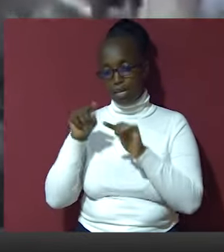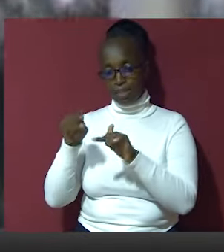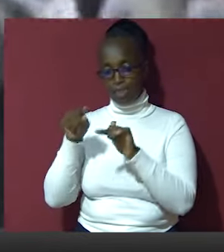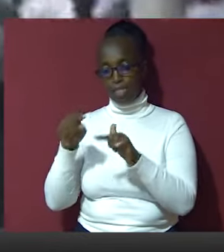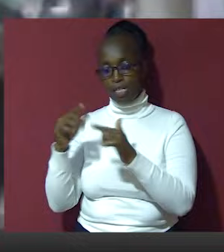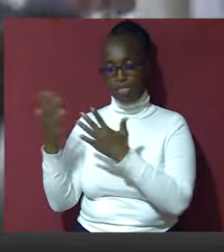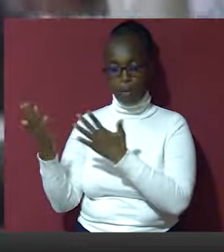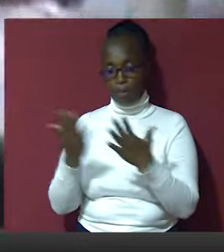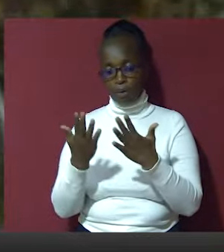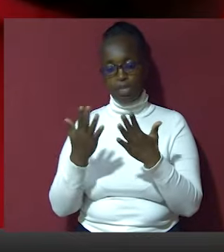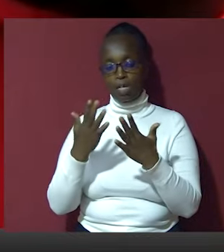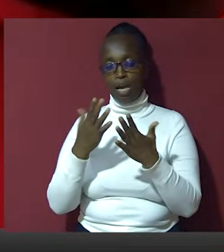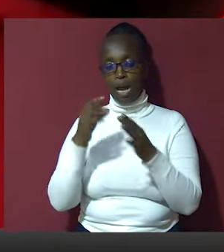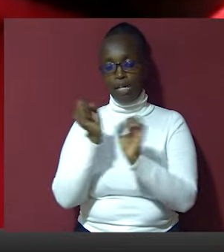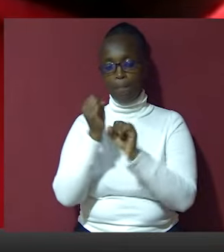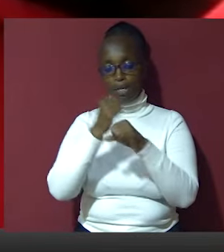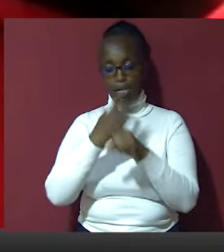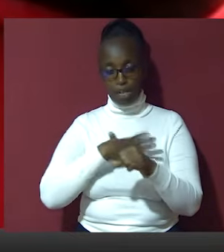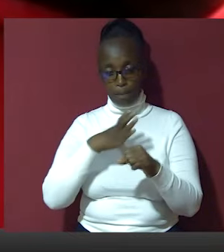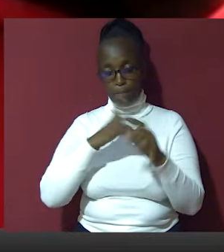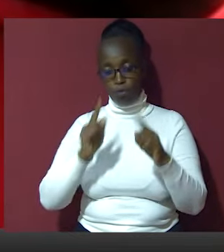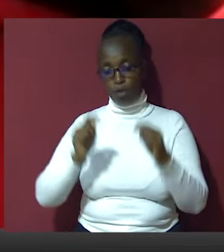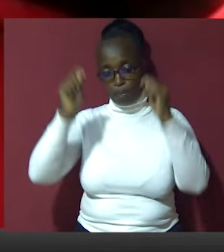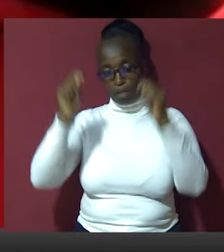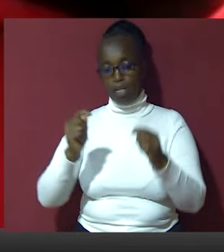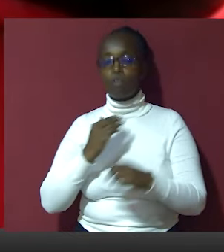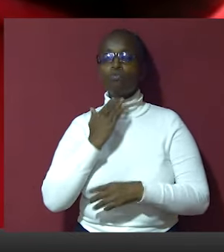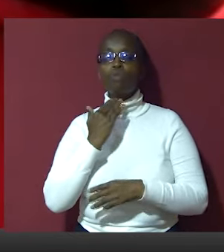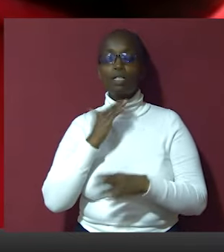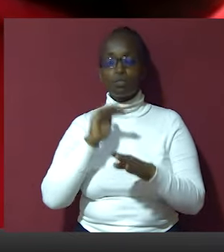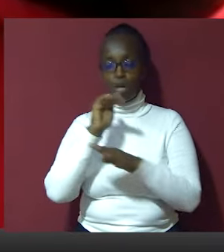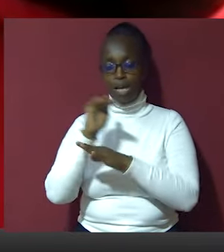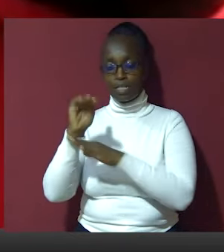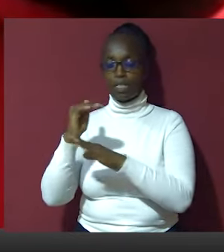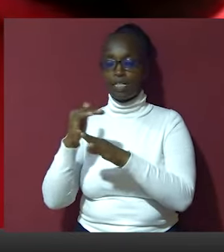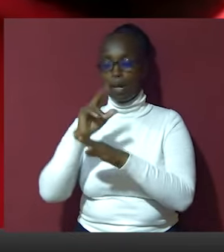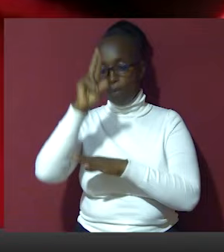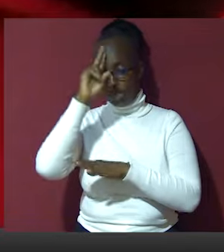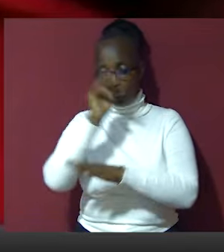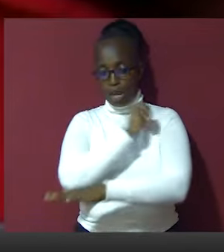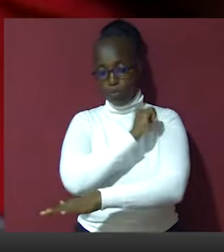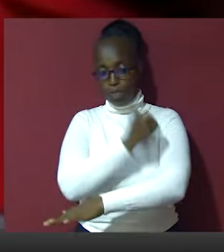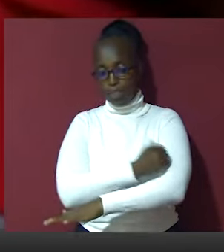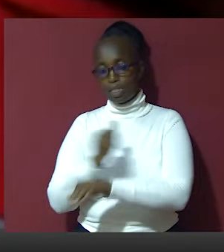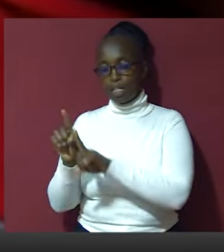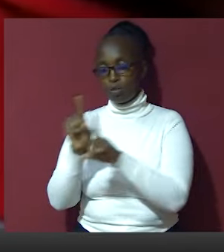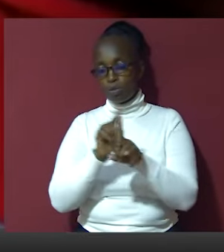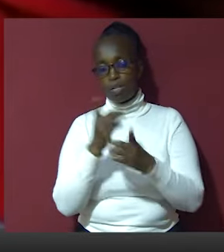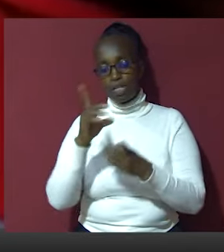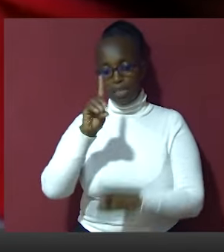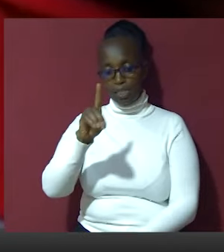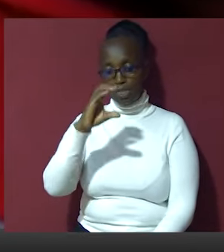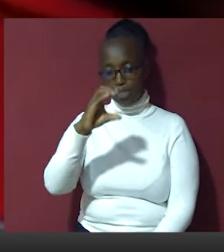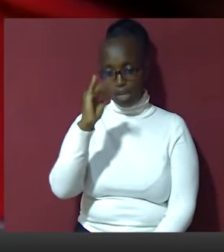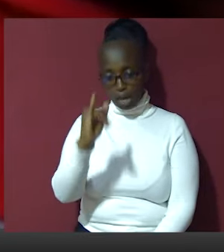pia kutekwa nyara kwa waandamanaji. We further call on the Independent Policing Oversight Authority and the Director of